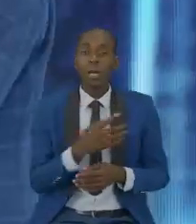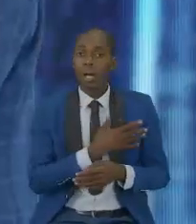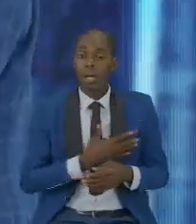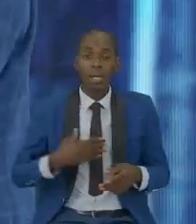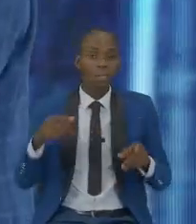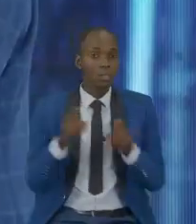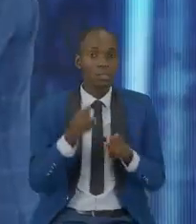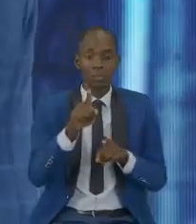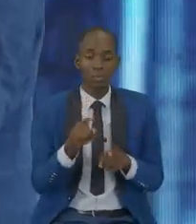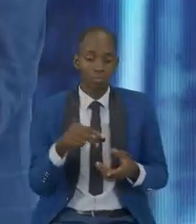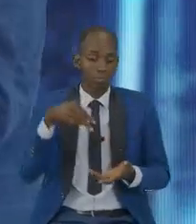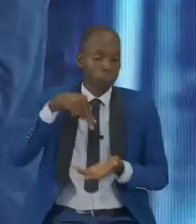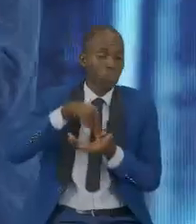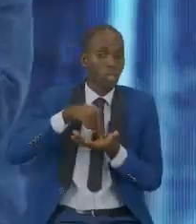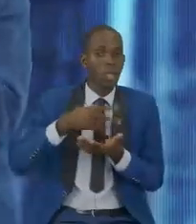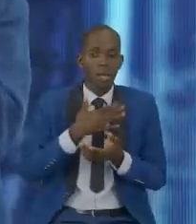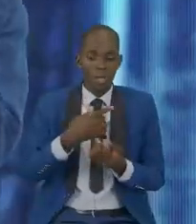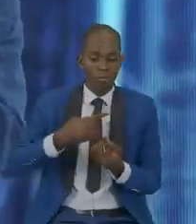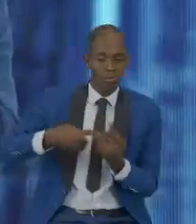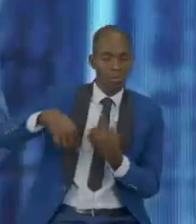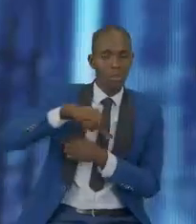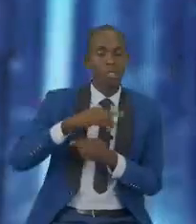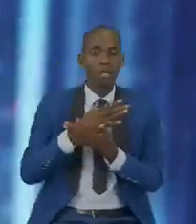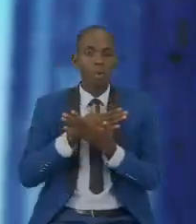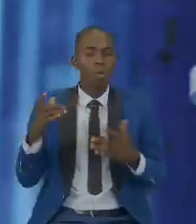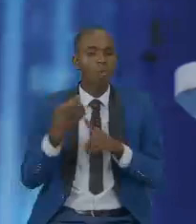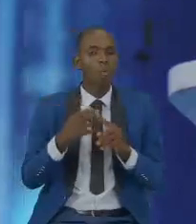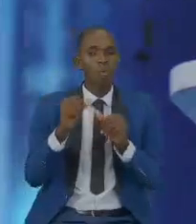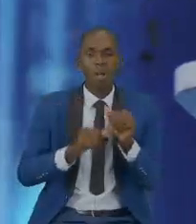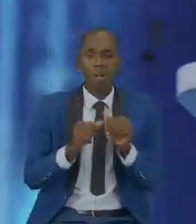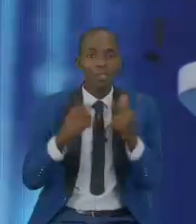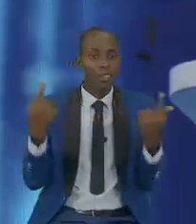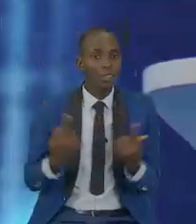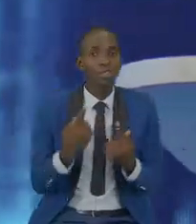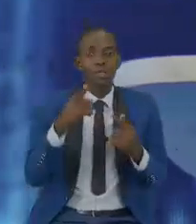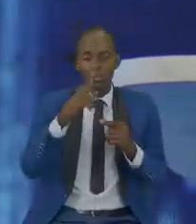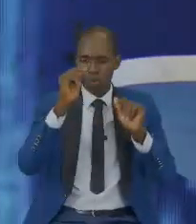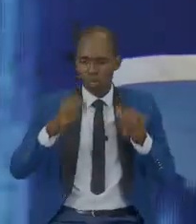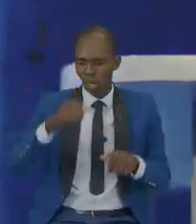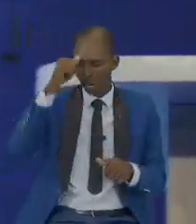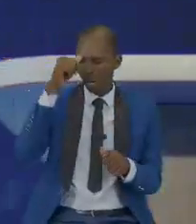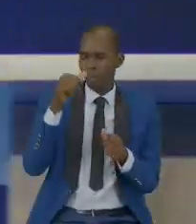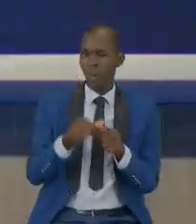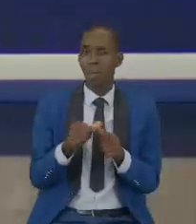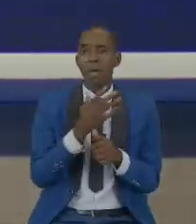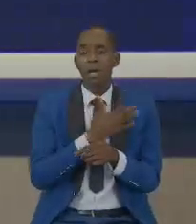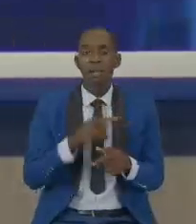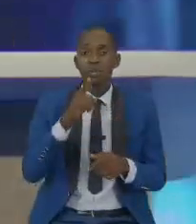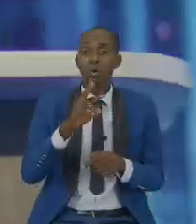get up and turn away from every sin, you can remember, and you are